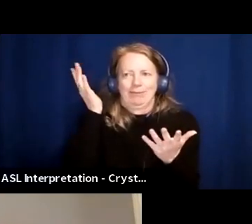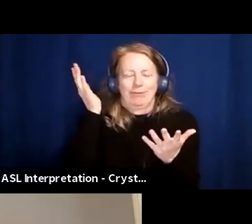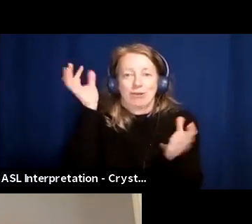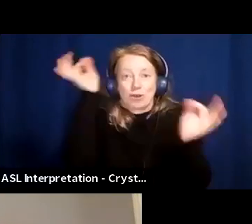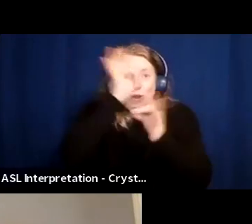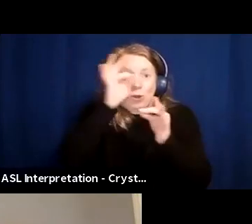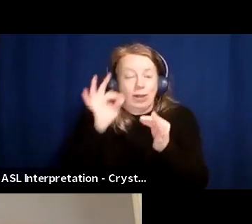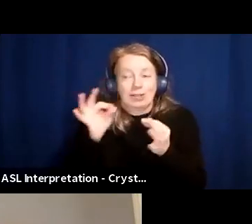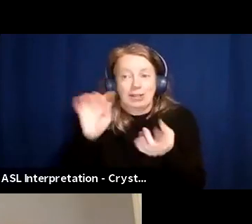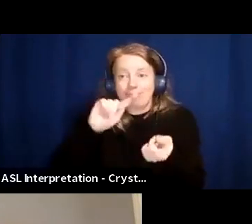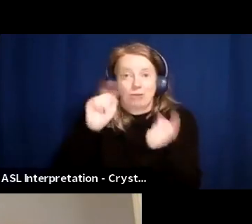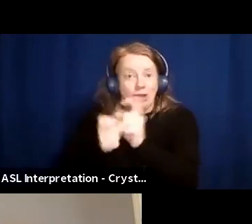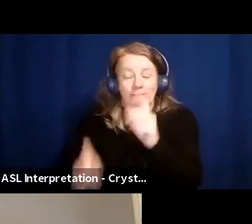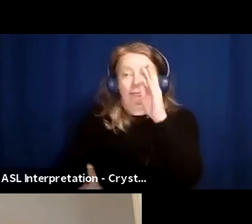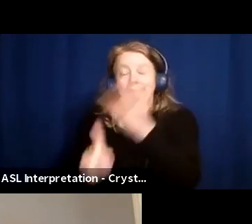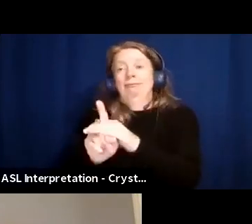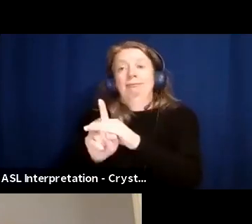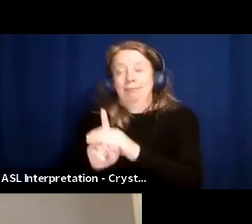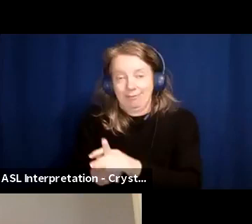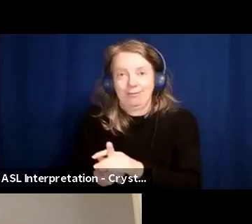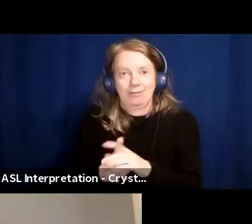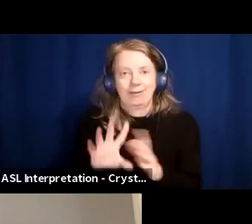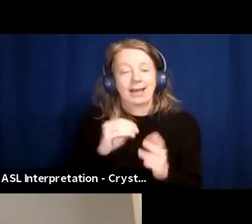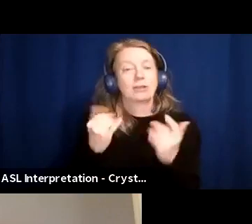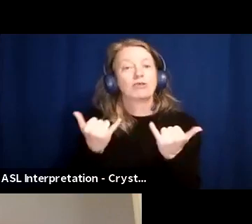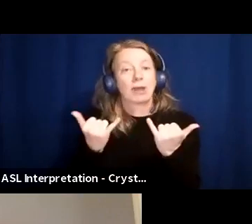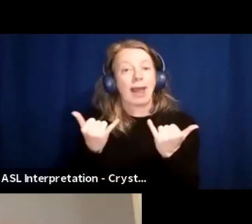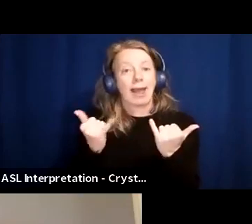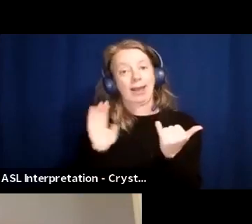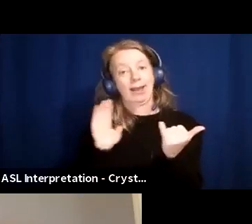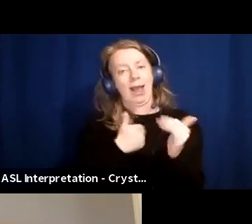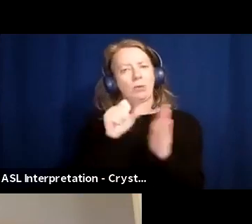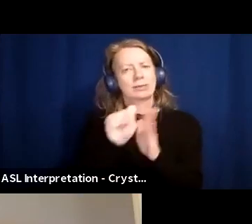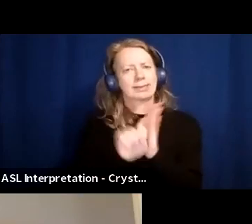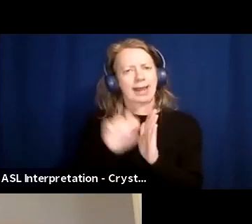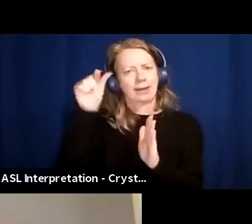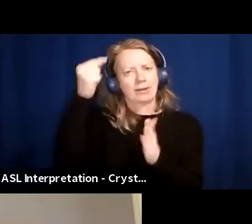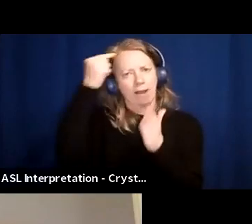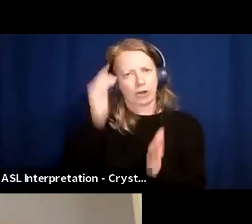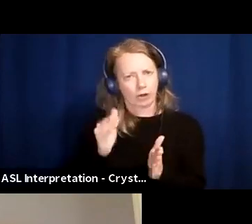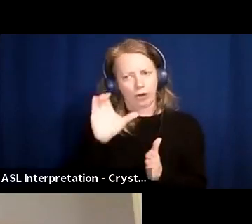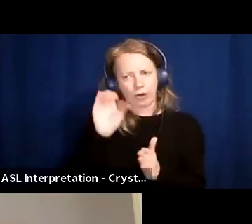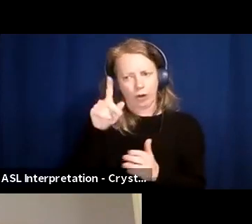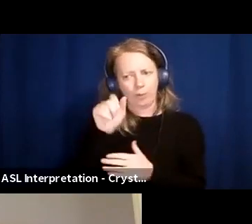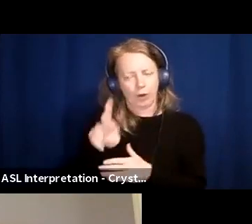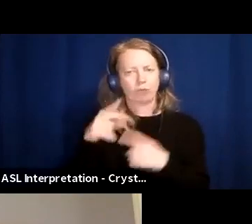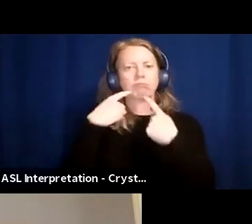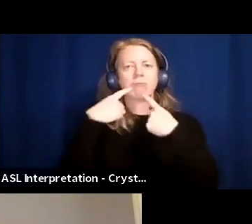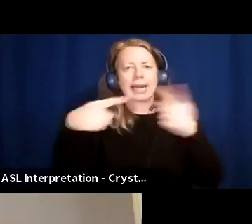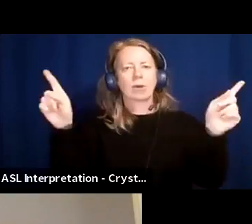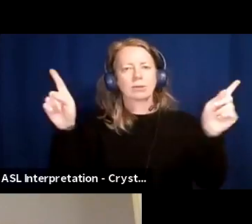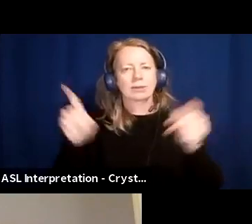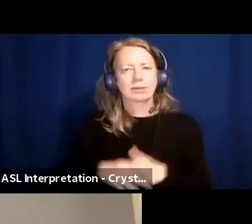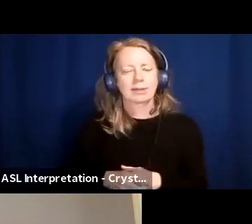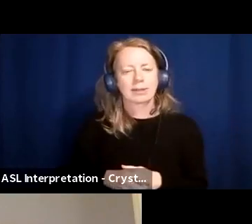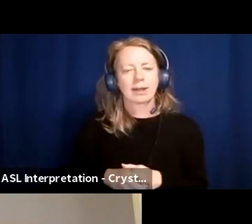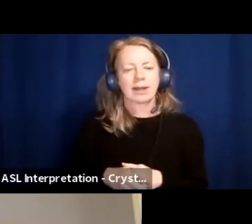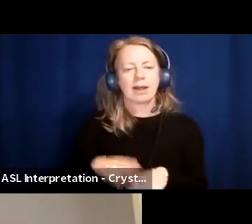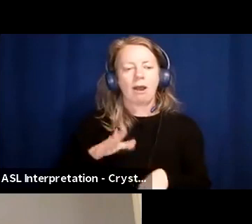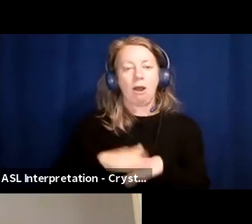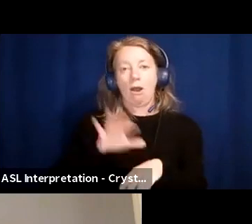coming. Today we heard from the governor that we're gonna open on February